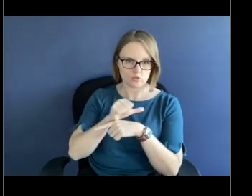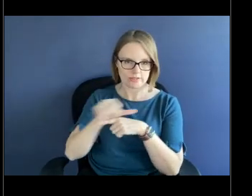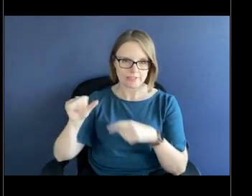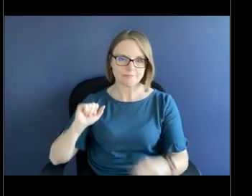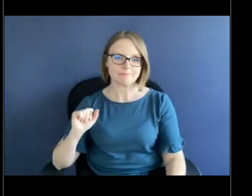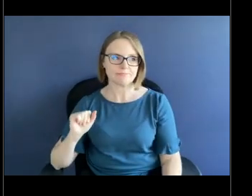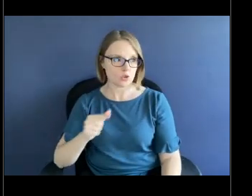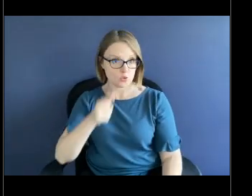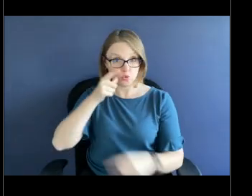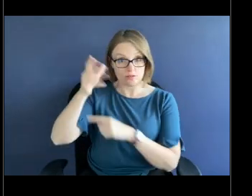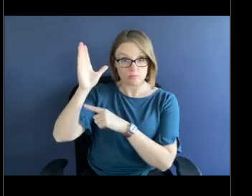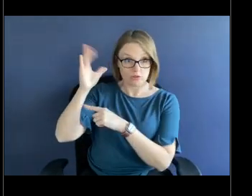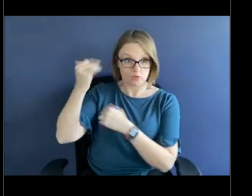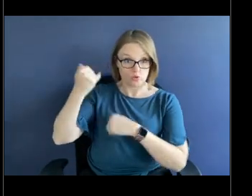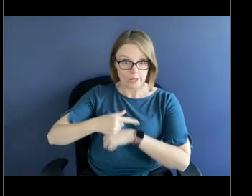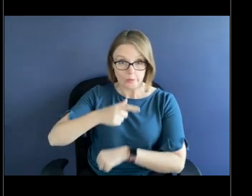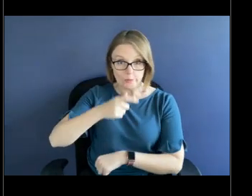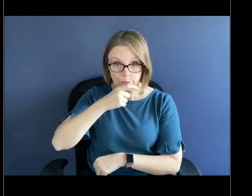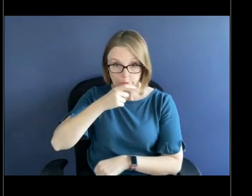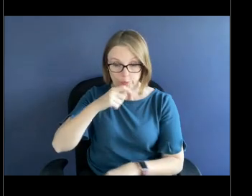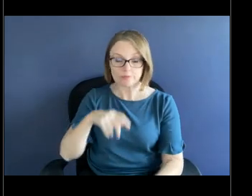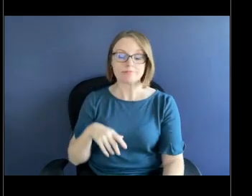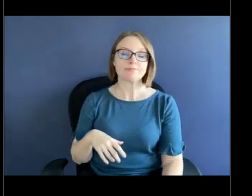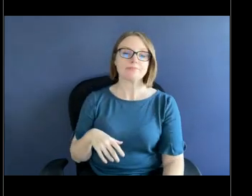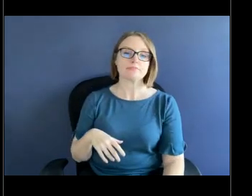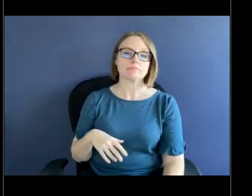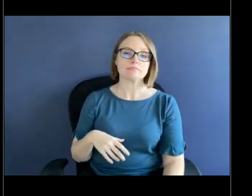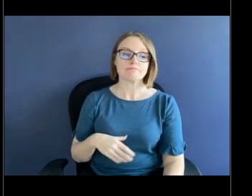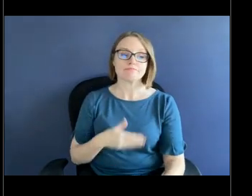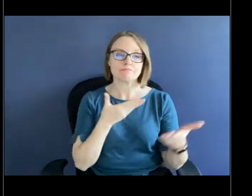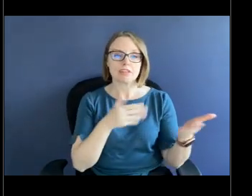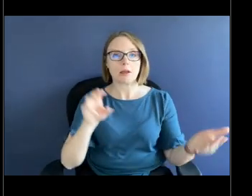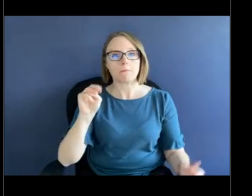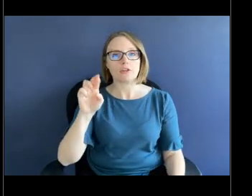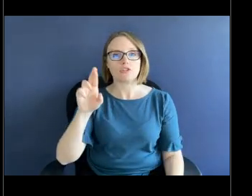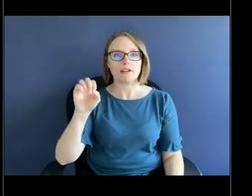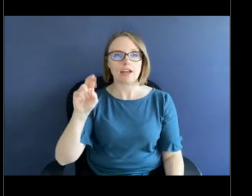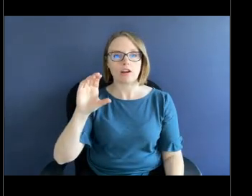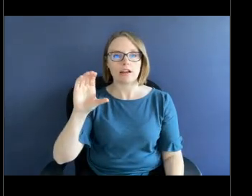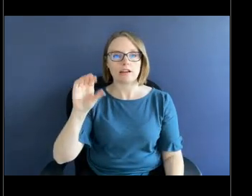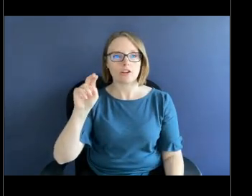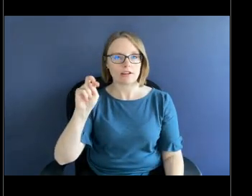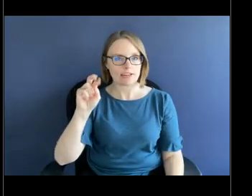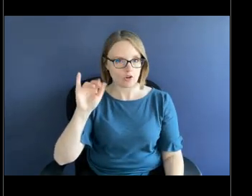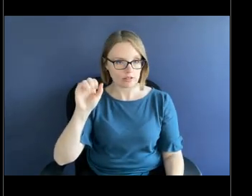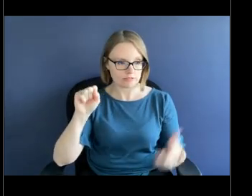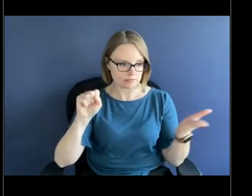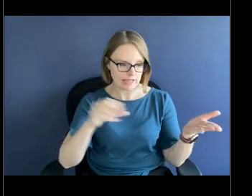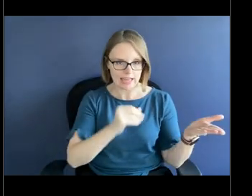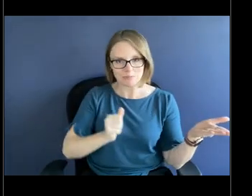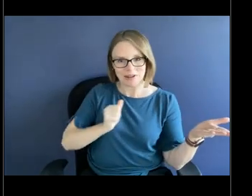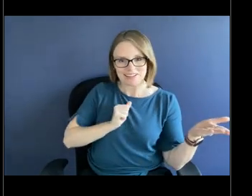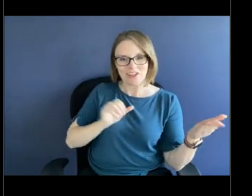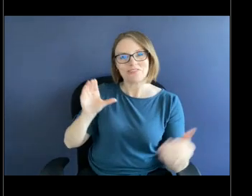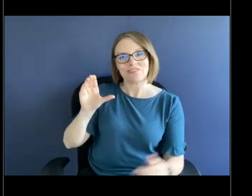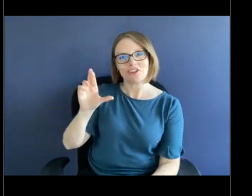Our presenters today include Mr. Eric Contreras and myself, Crystal